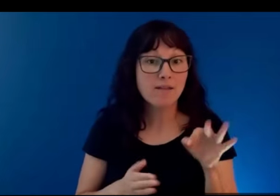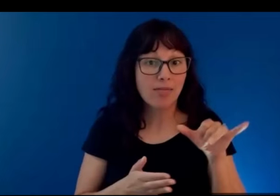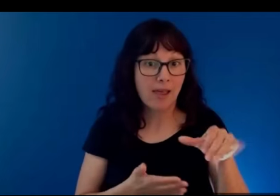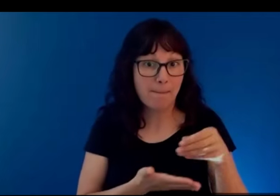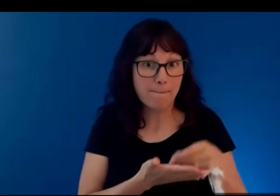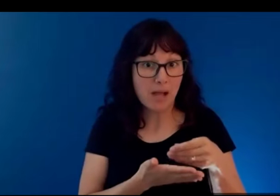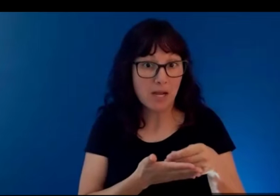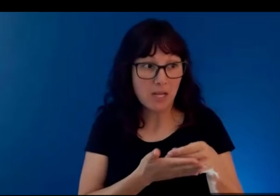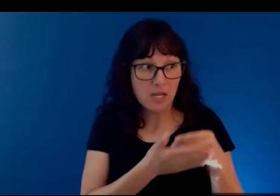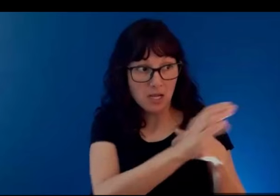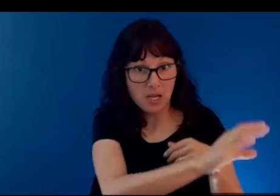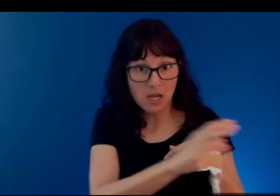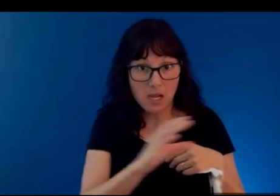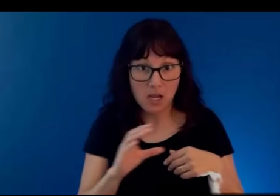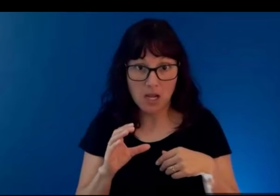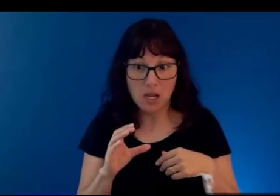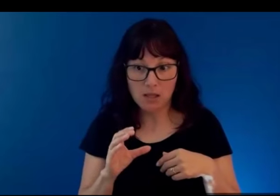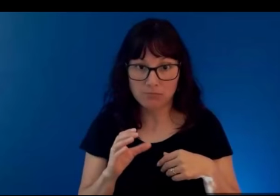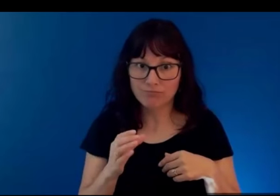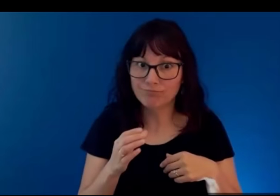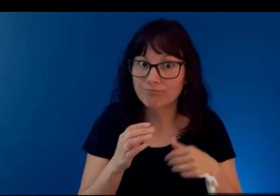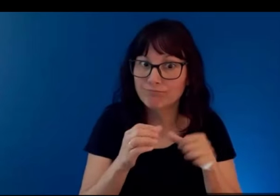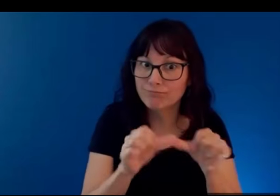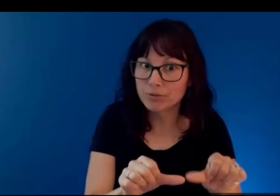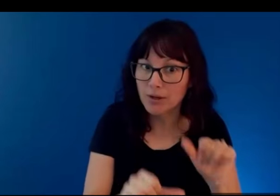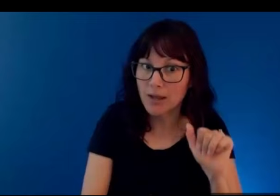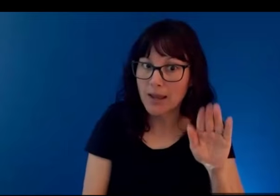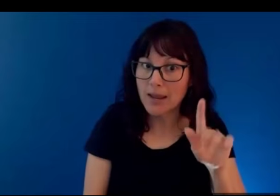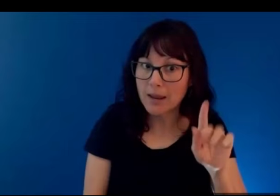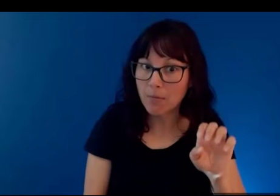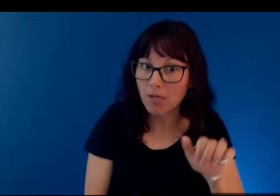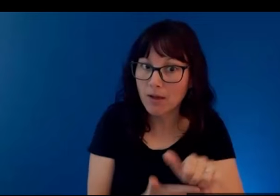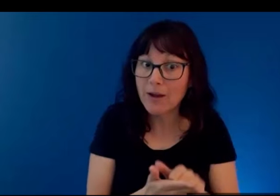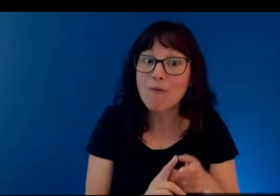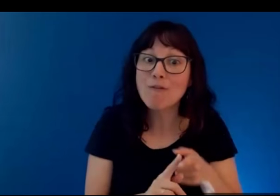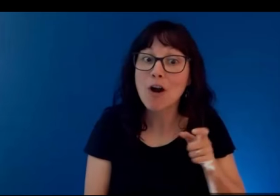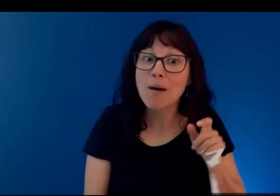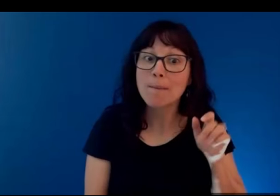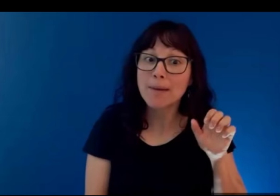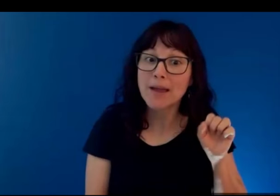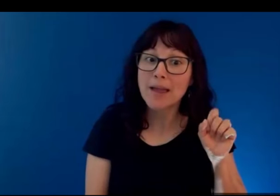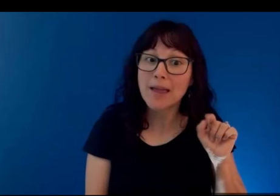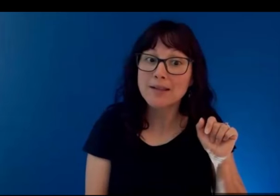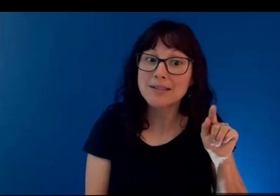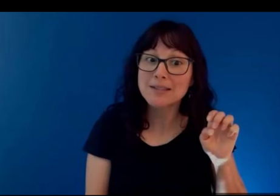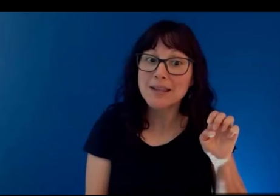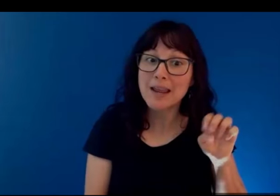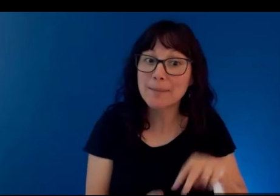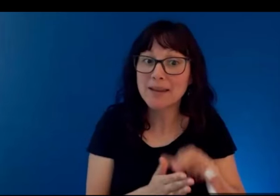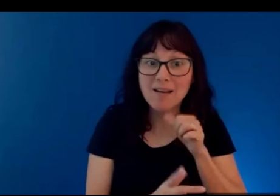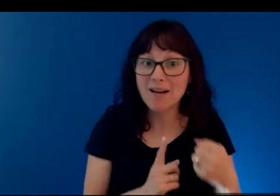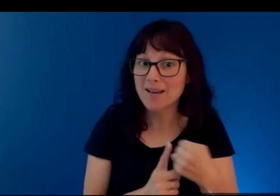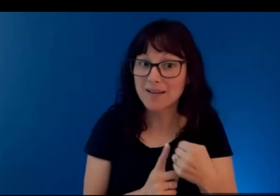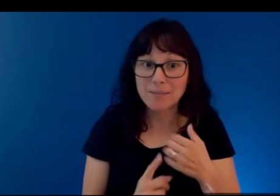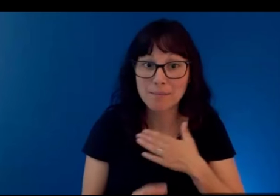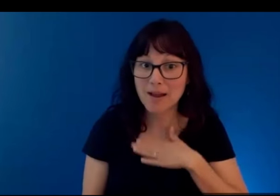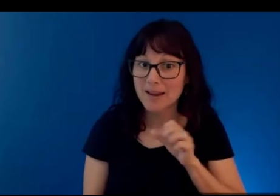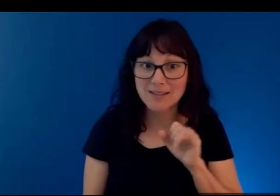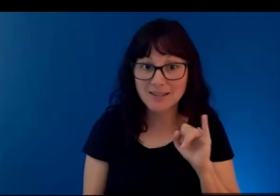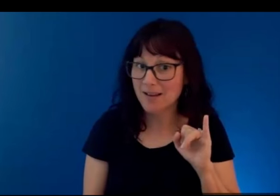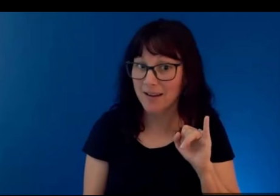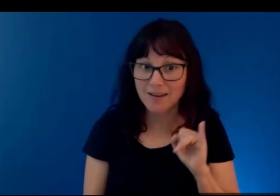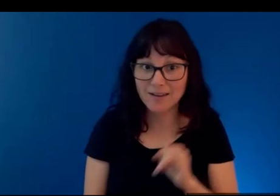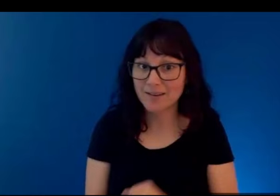is put into my ABLE account by the estate, then it's not going to impact my